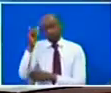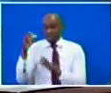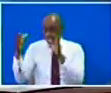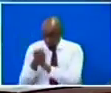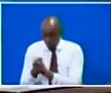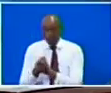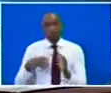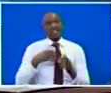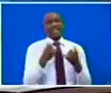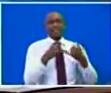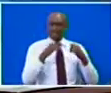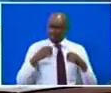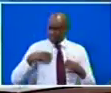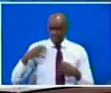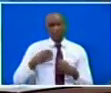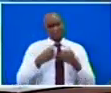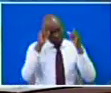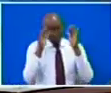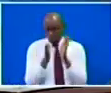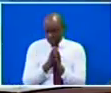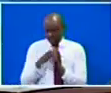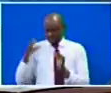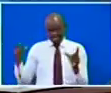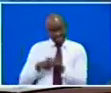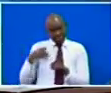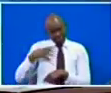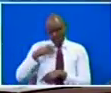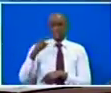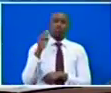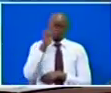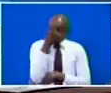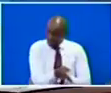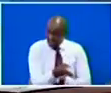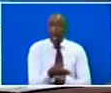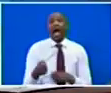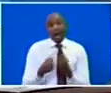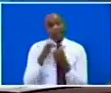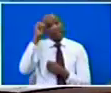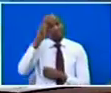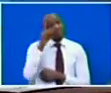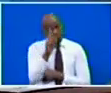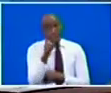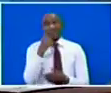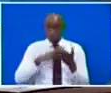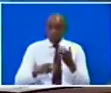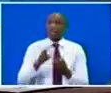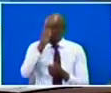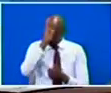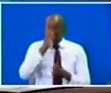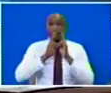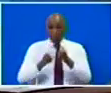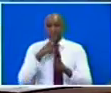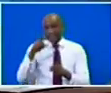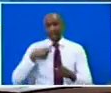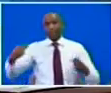aspirants and independents in President Uhuru Kenyatta's backyard boiled over with an MP making a police report of alleged